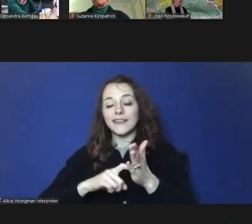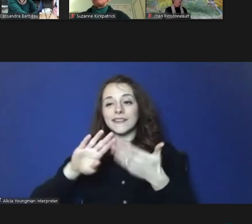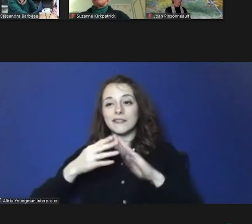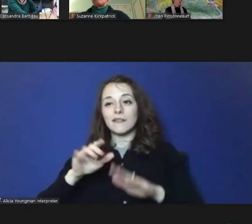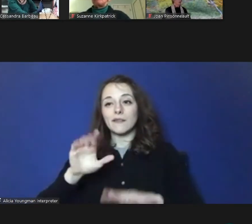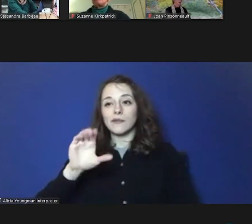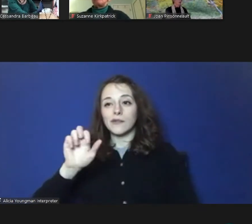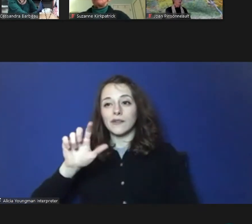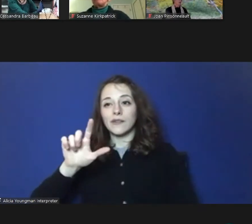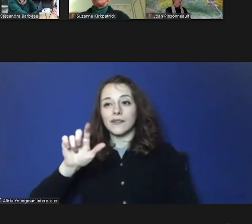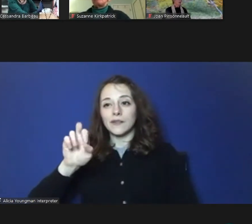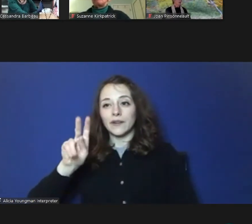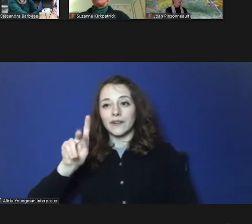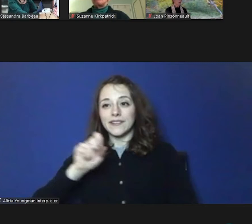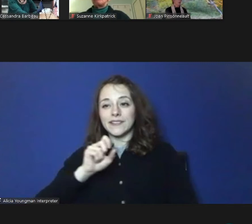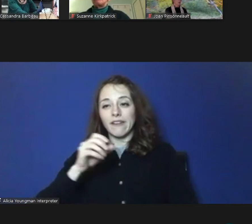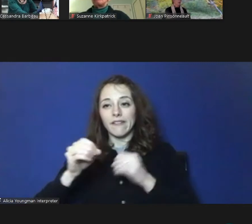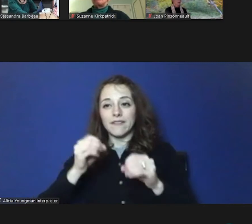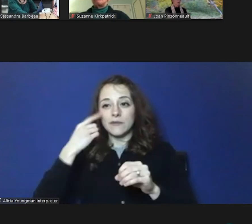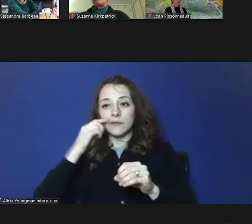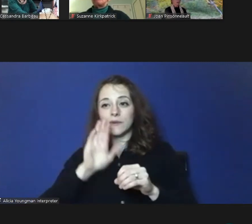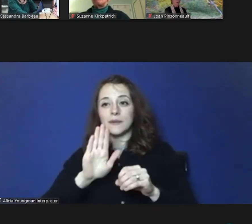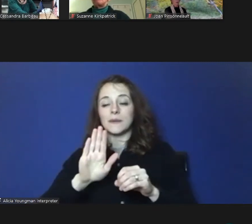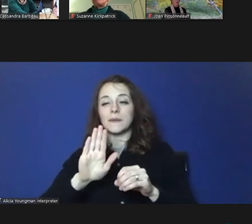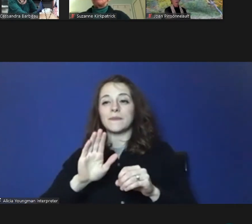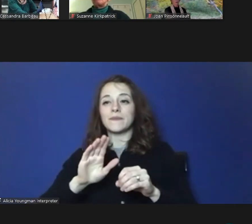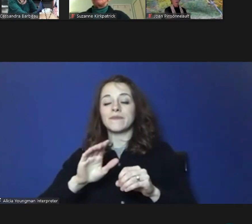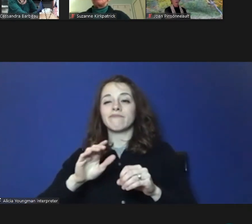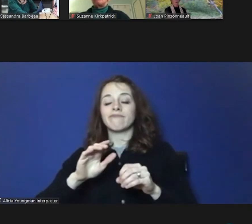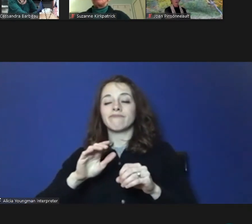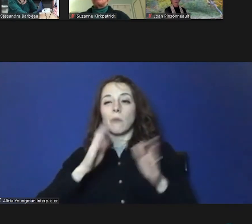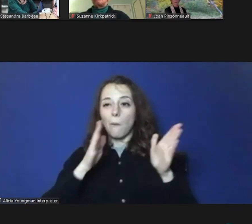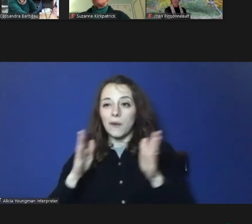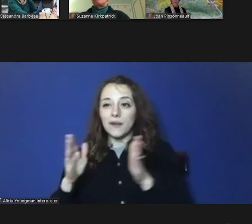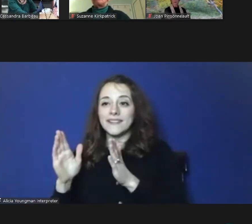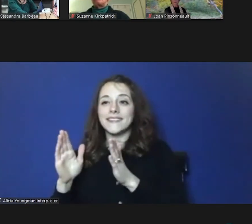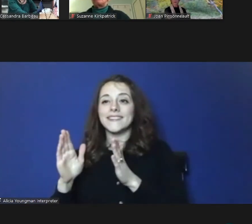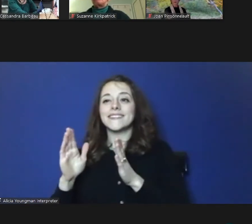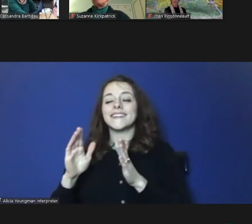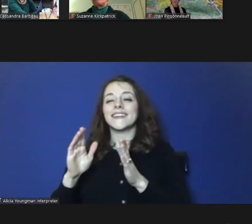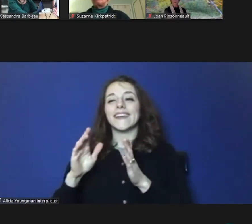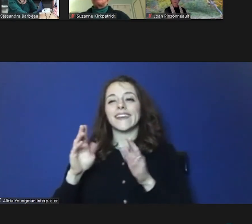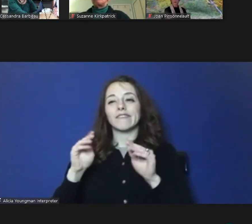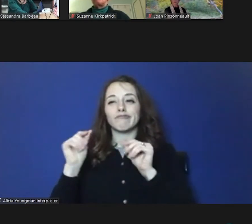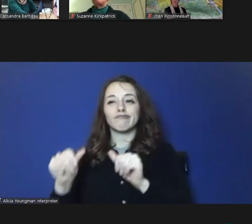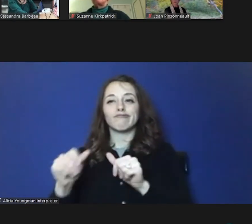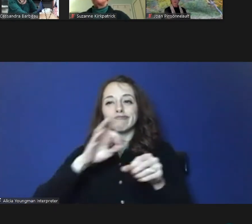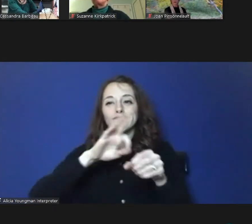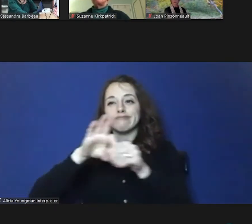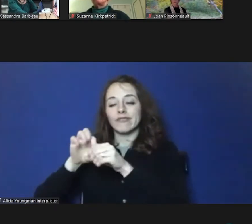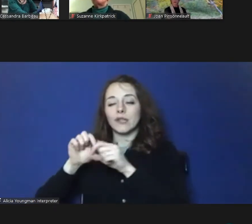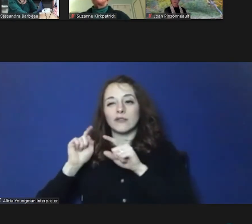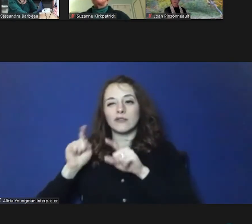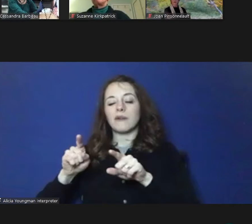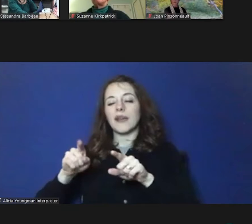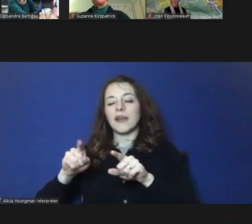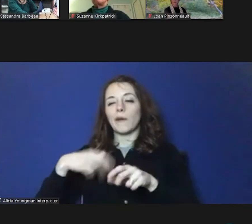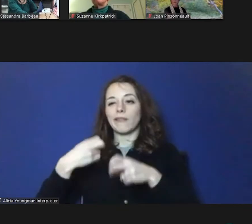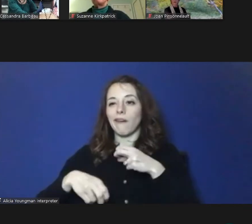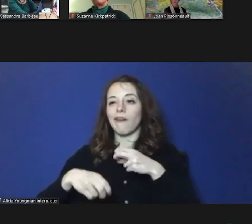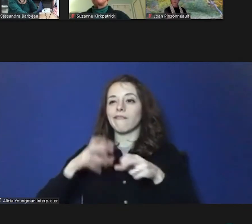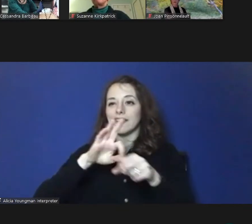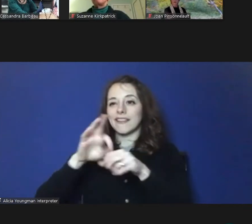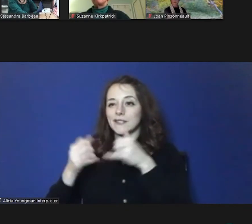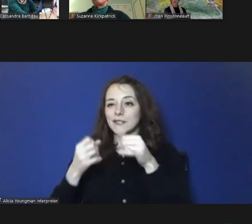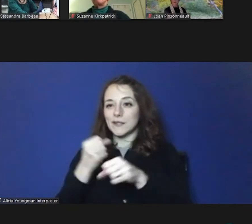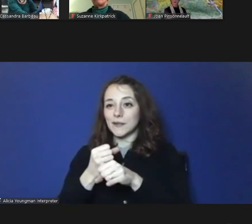town clerk's office for their organizing of a seamless election during a very difficult election year,